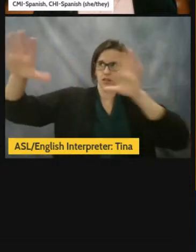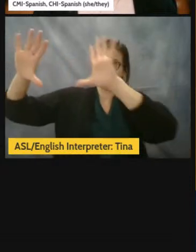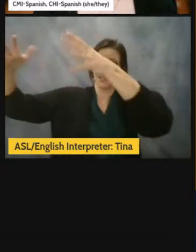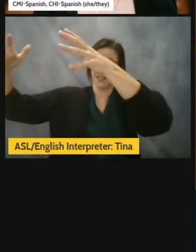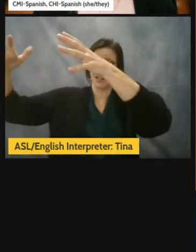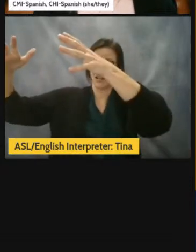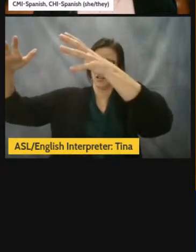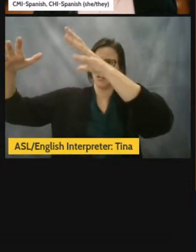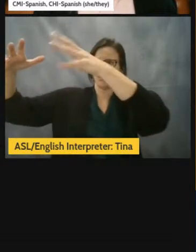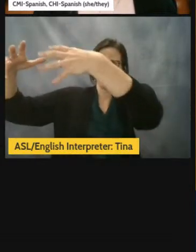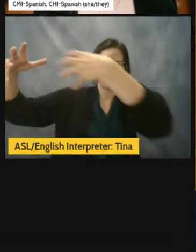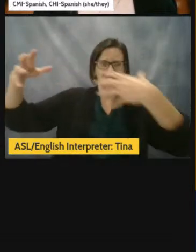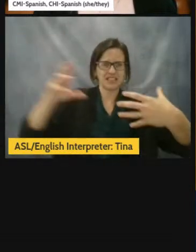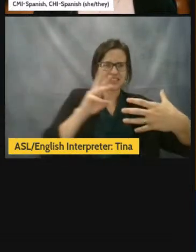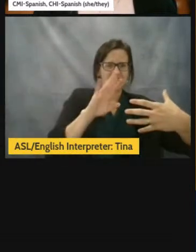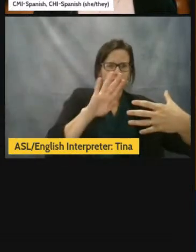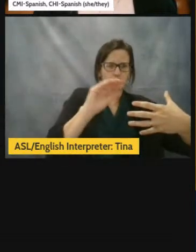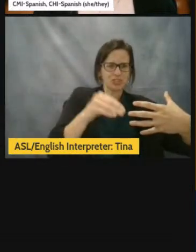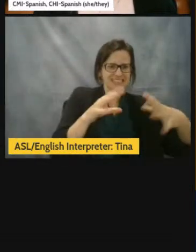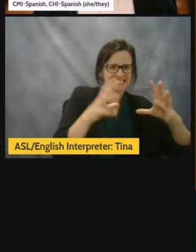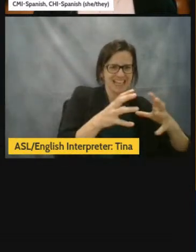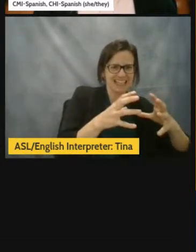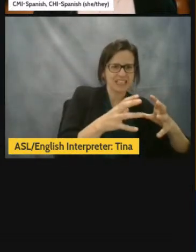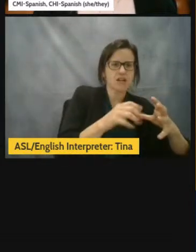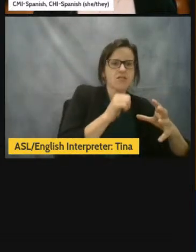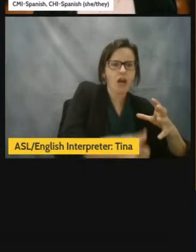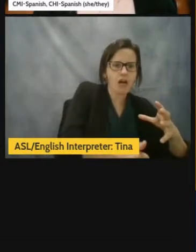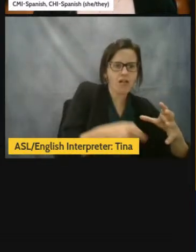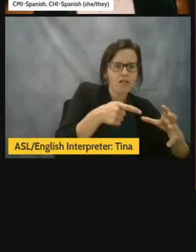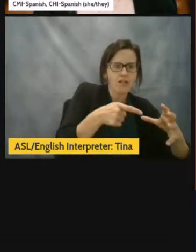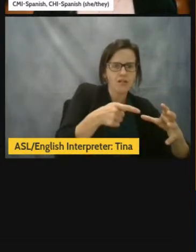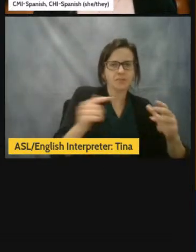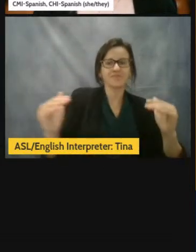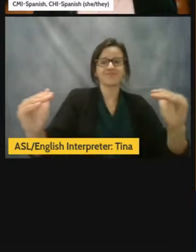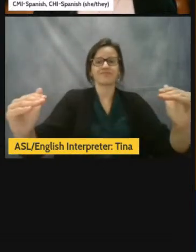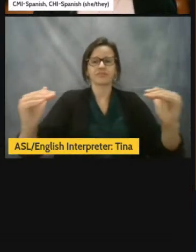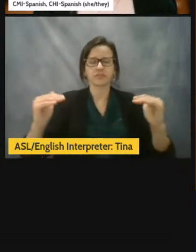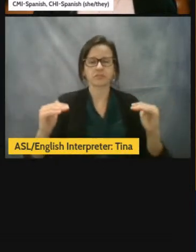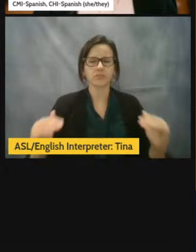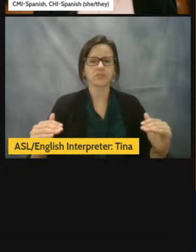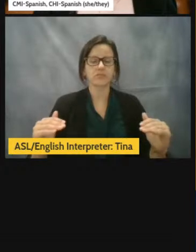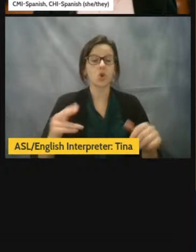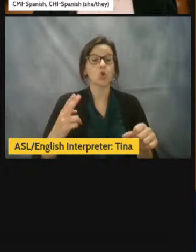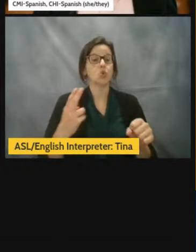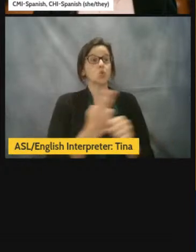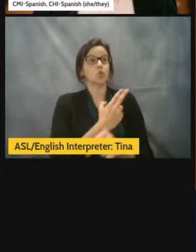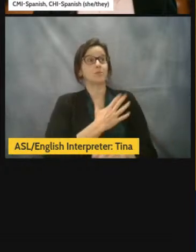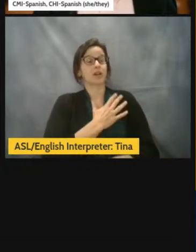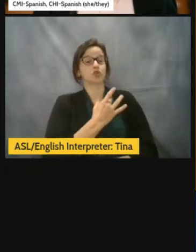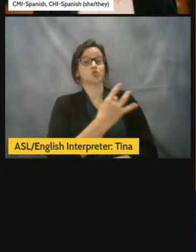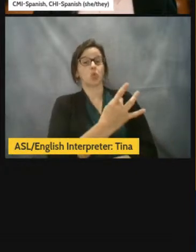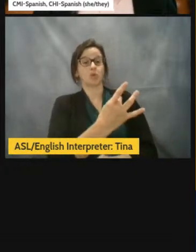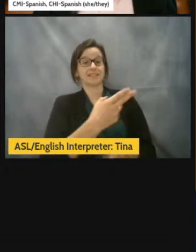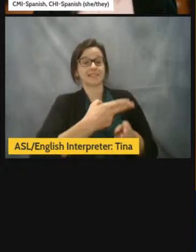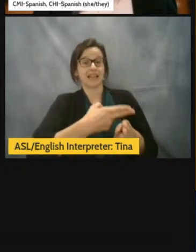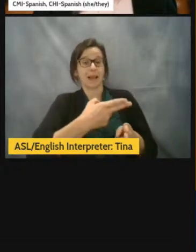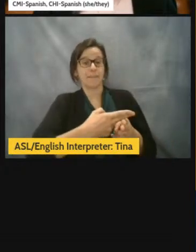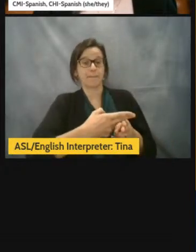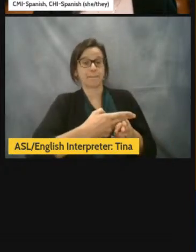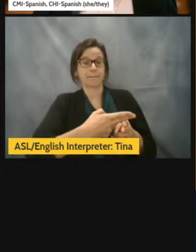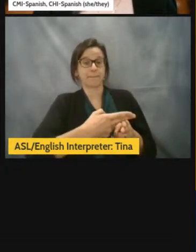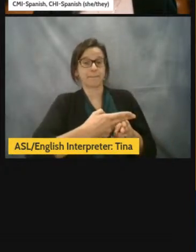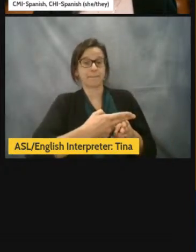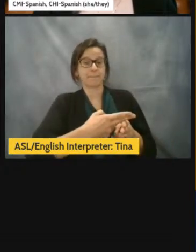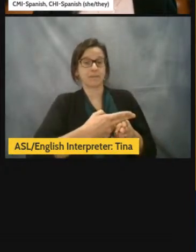decrease in suicidal ideation and a 56% decrease in suicidal